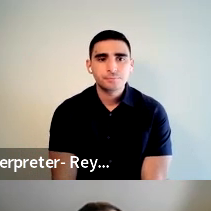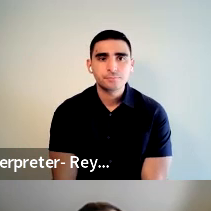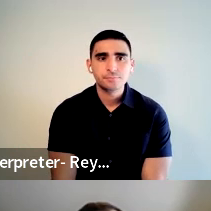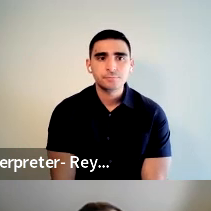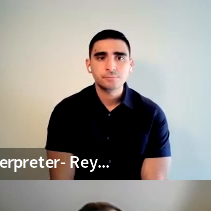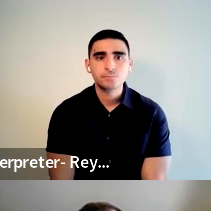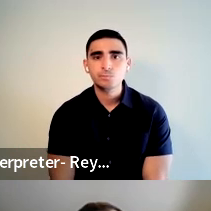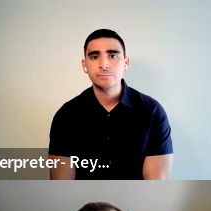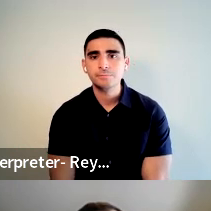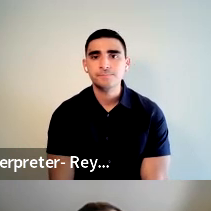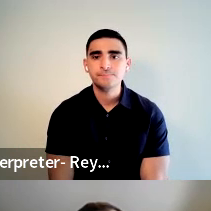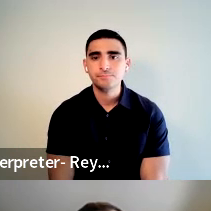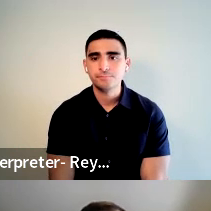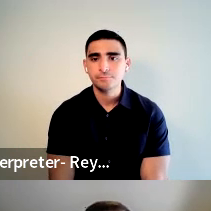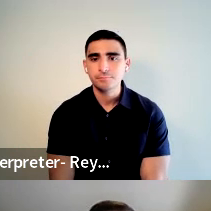Great.